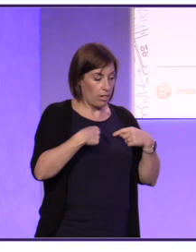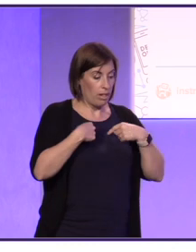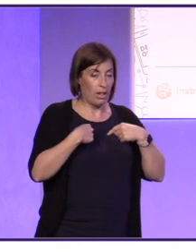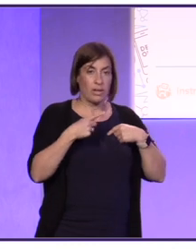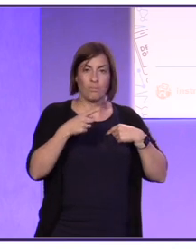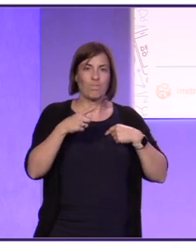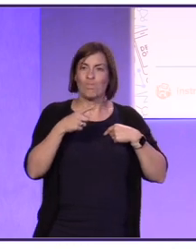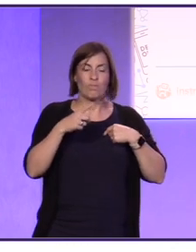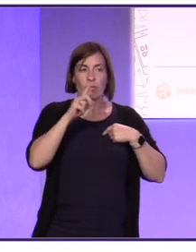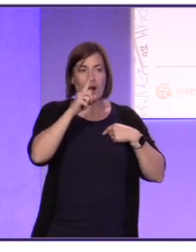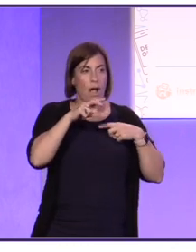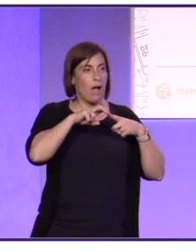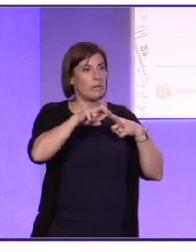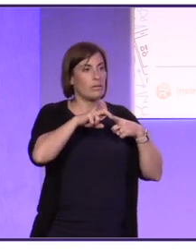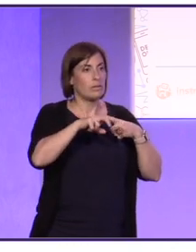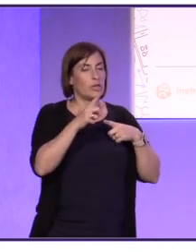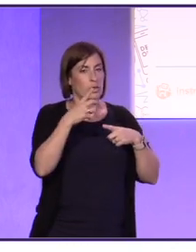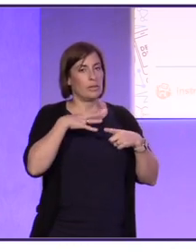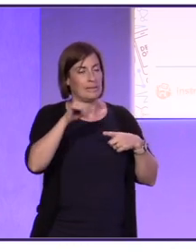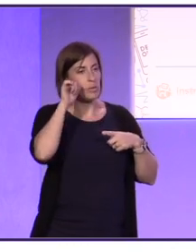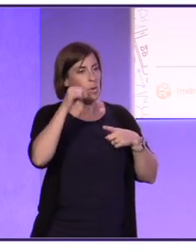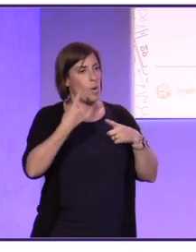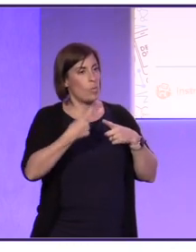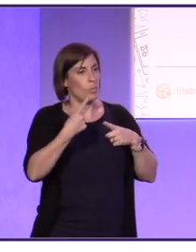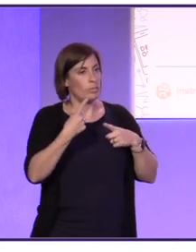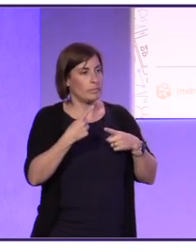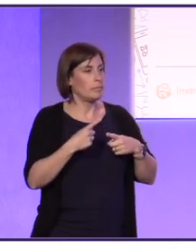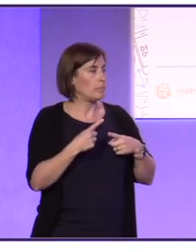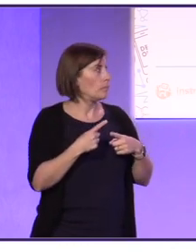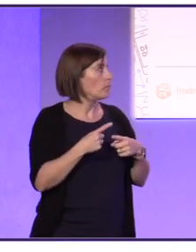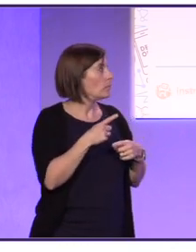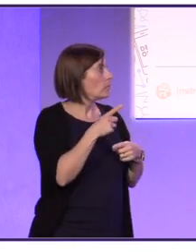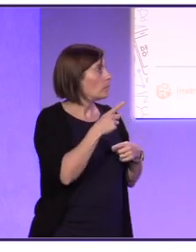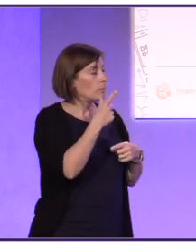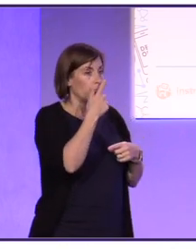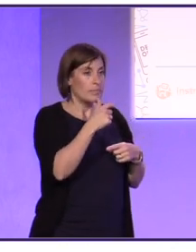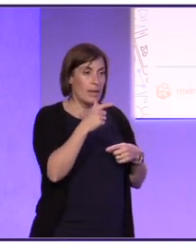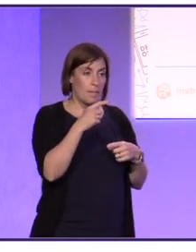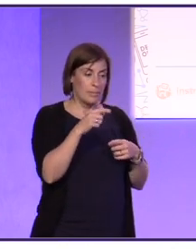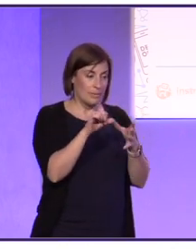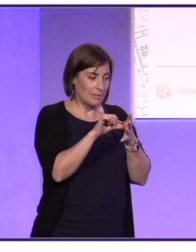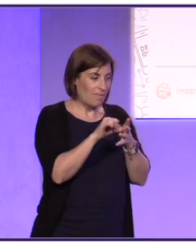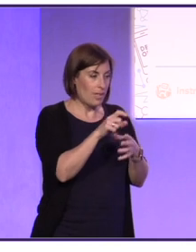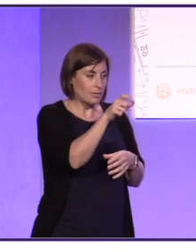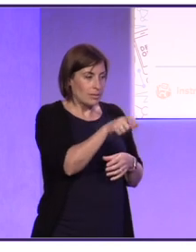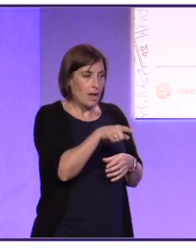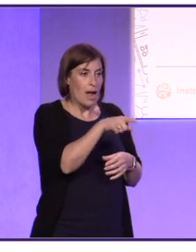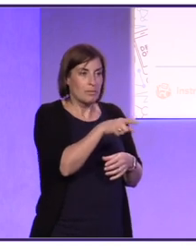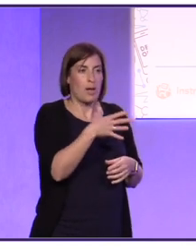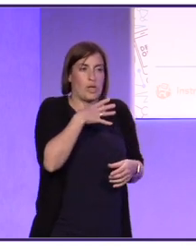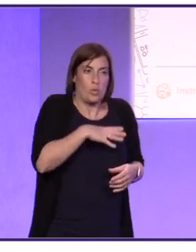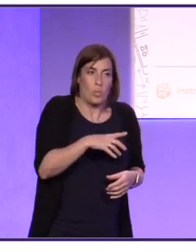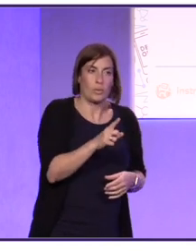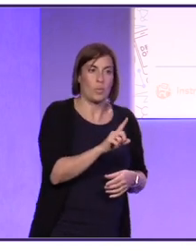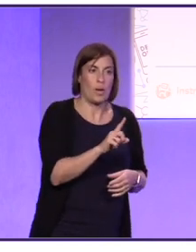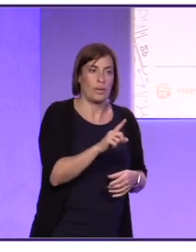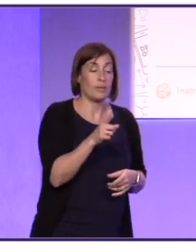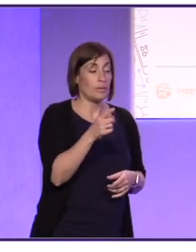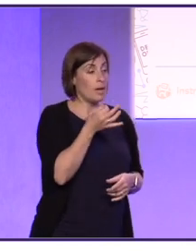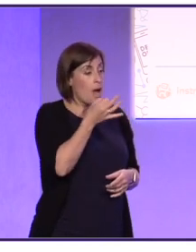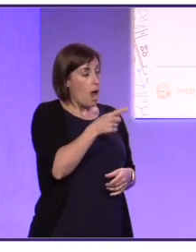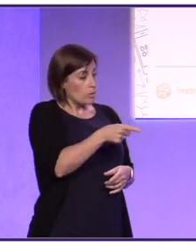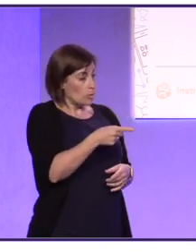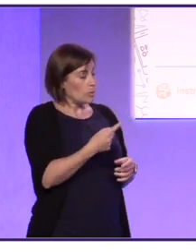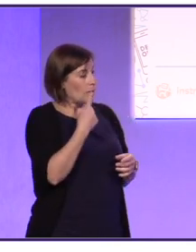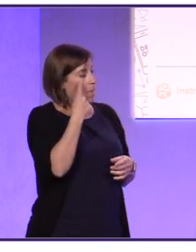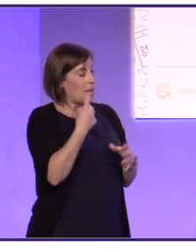about it immediately. These things can be hard to tease out of your customers, though, because when you ask them what's